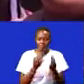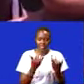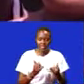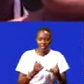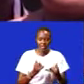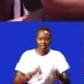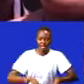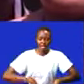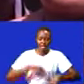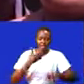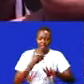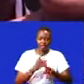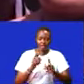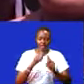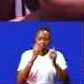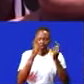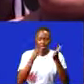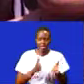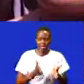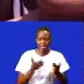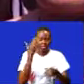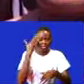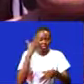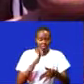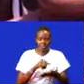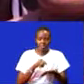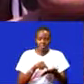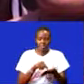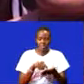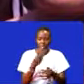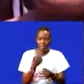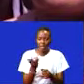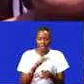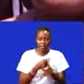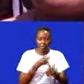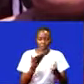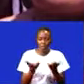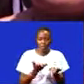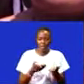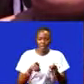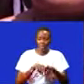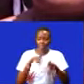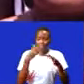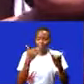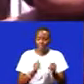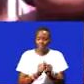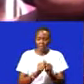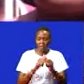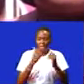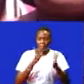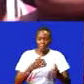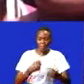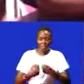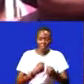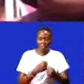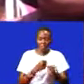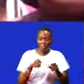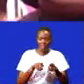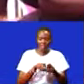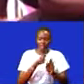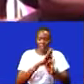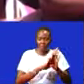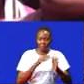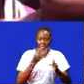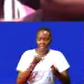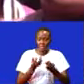ima pinyitek ne joa kama. Okuwa ngiyo ni pesa ni diu kanye. Kechi kata mna sana ima jichandore. To bill no bende ki